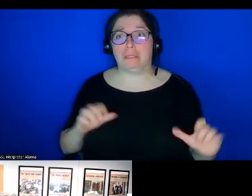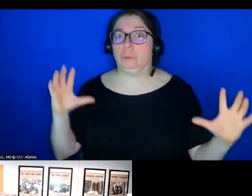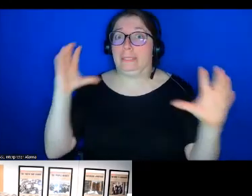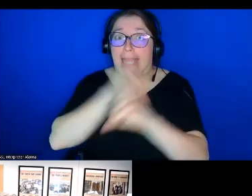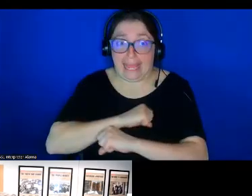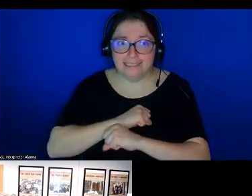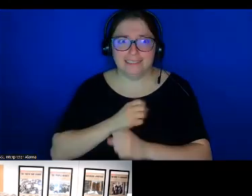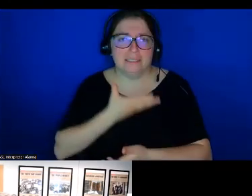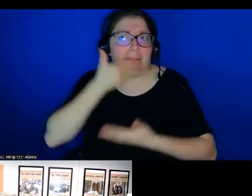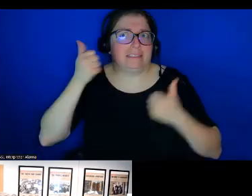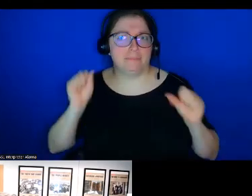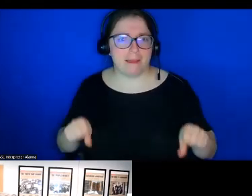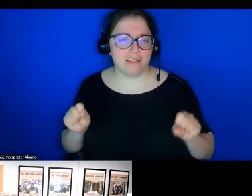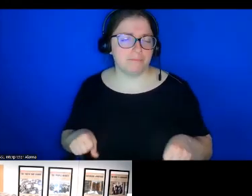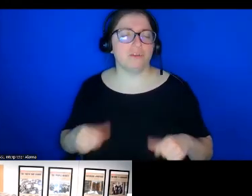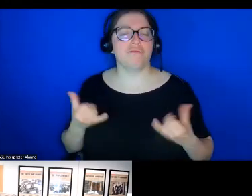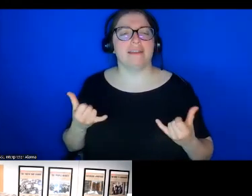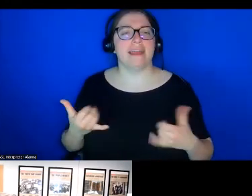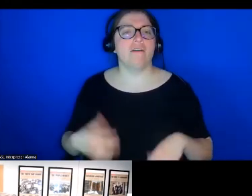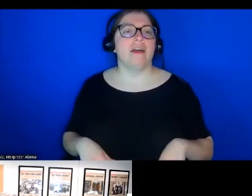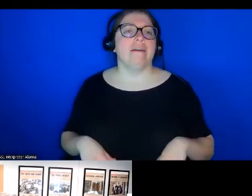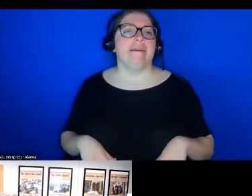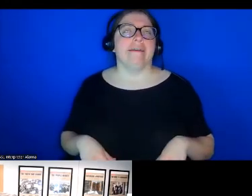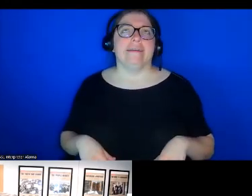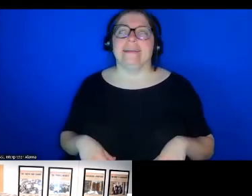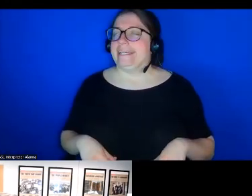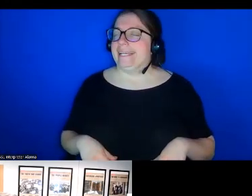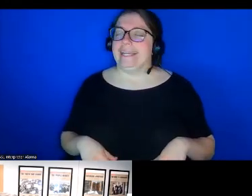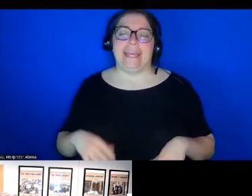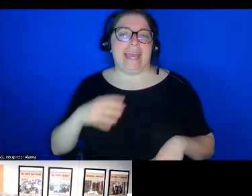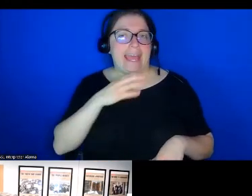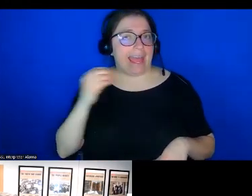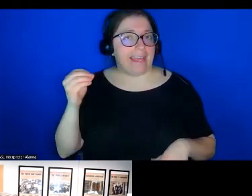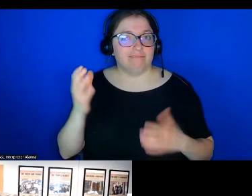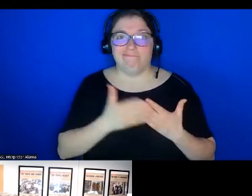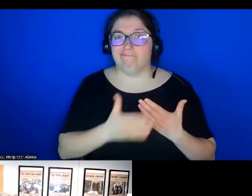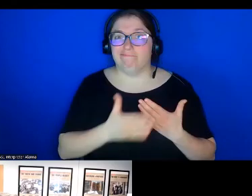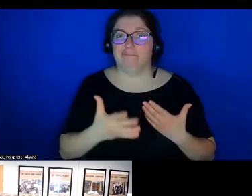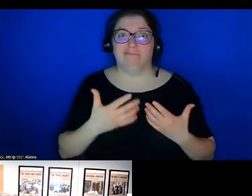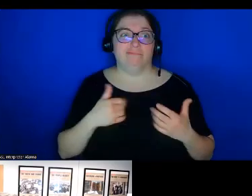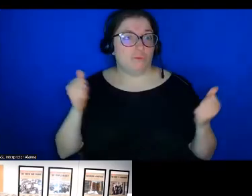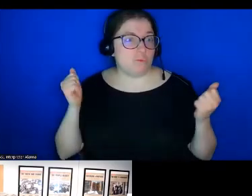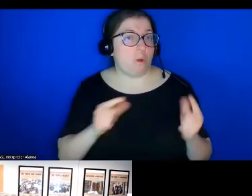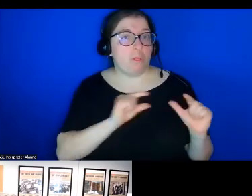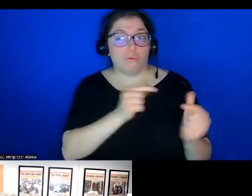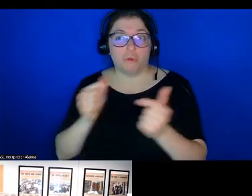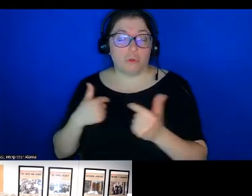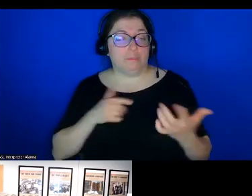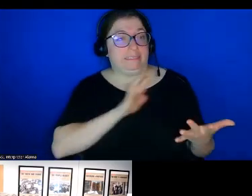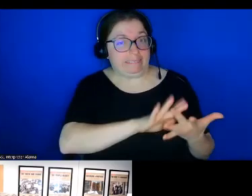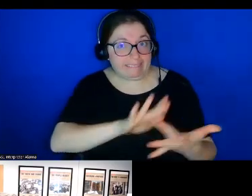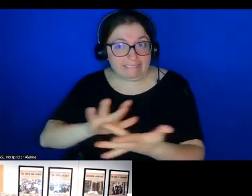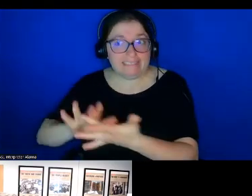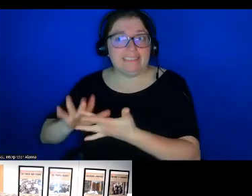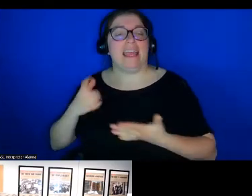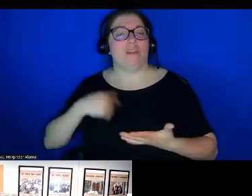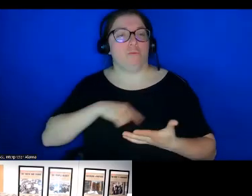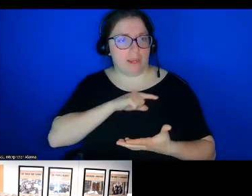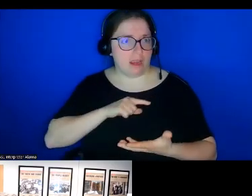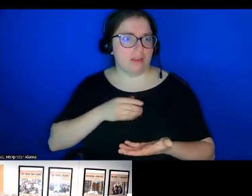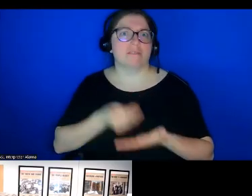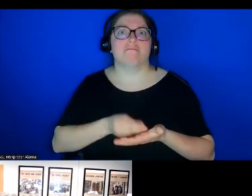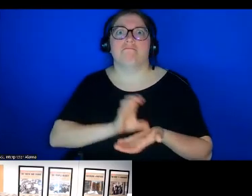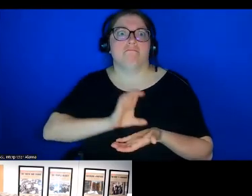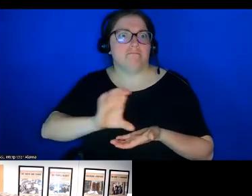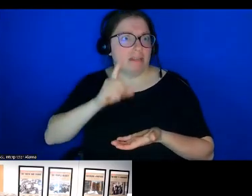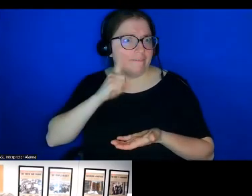right now um and just making sure that we are working with all groups on the ground and putting money behind advertising to get